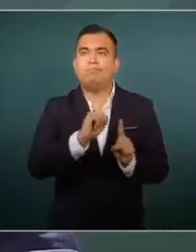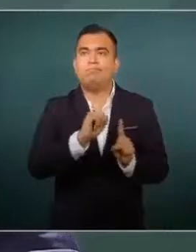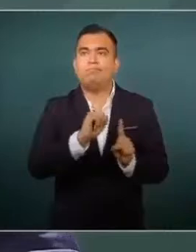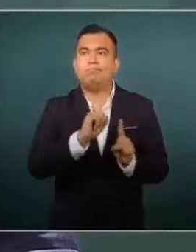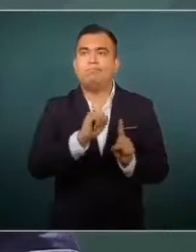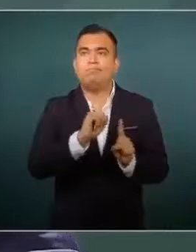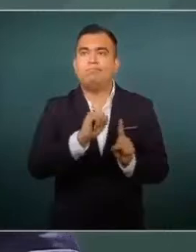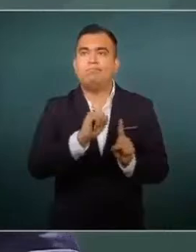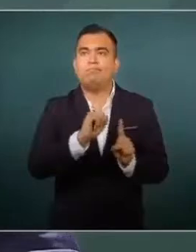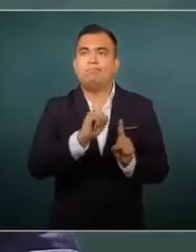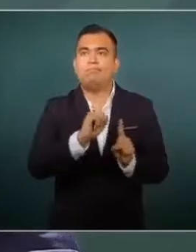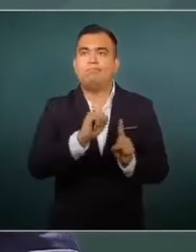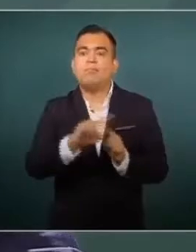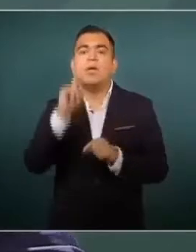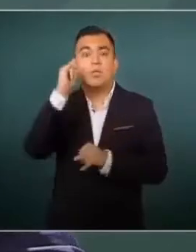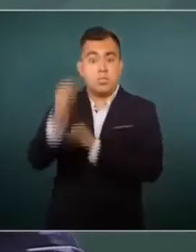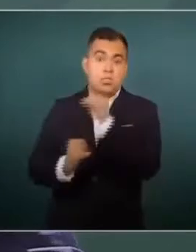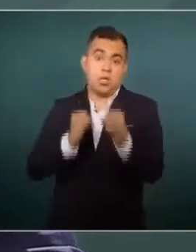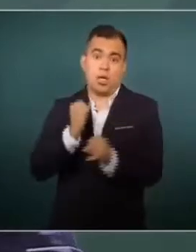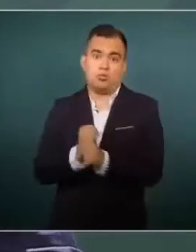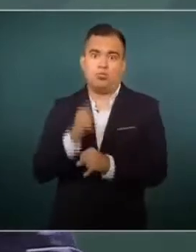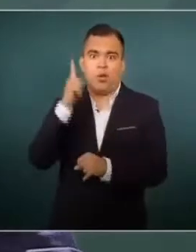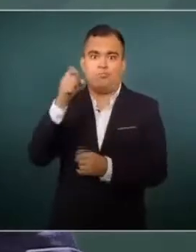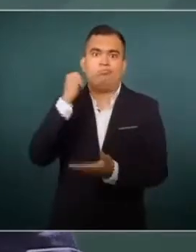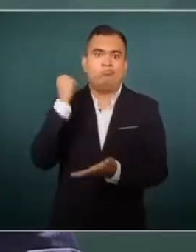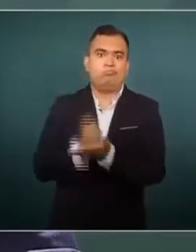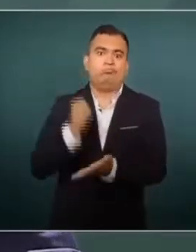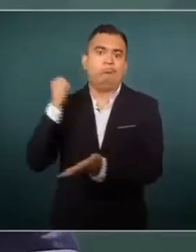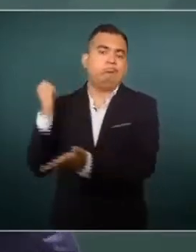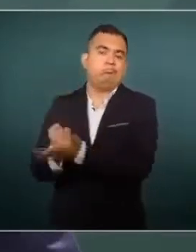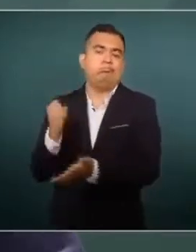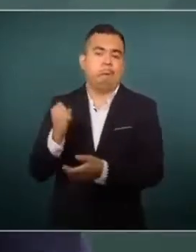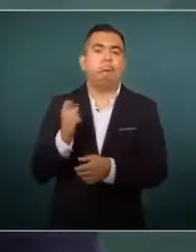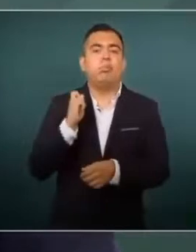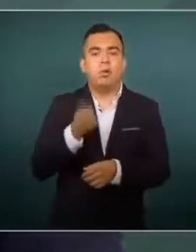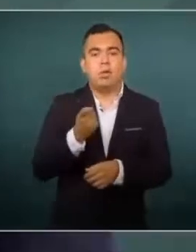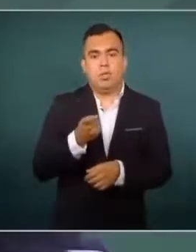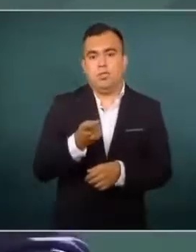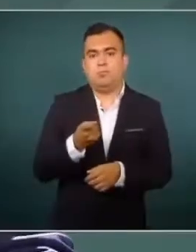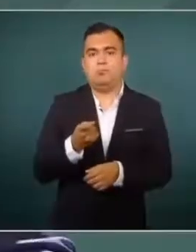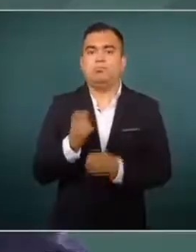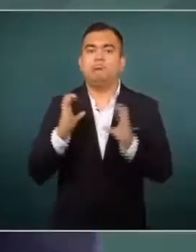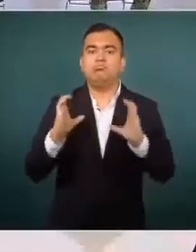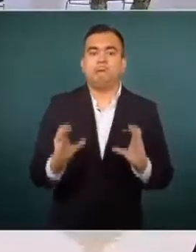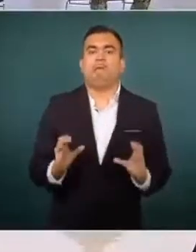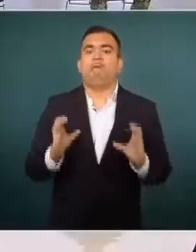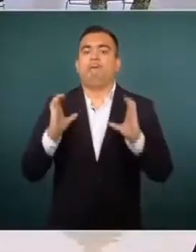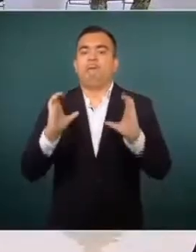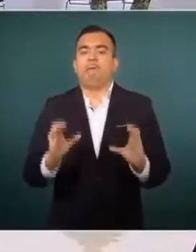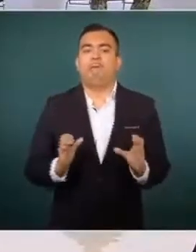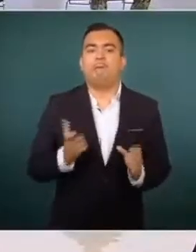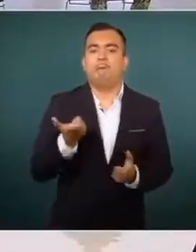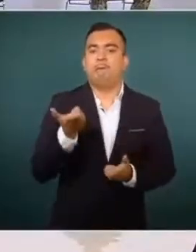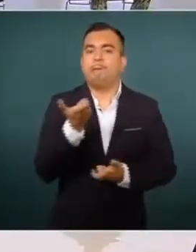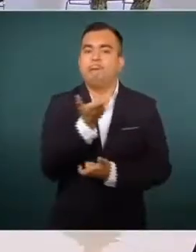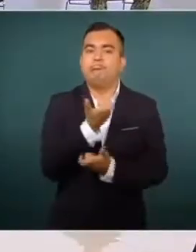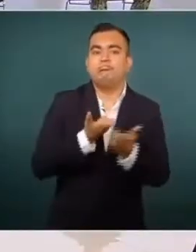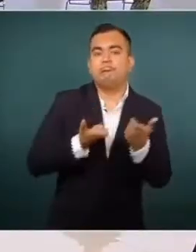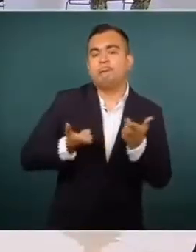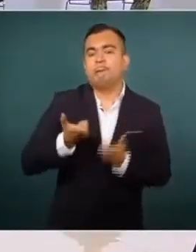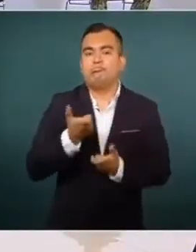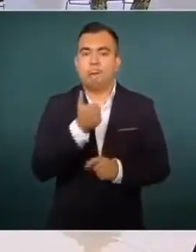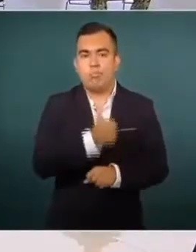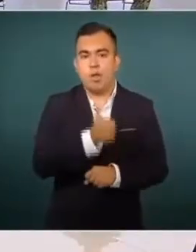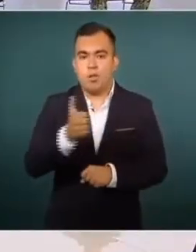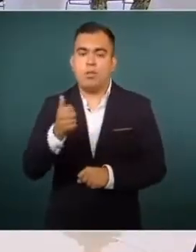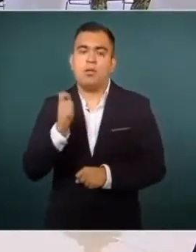don't know, people that keep track. en las que nuestra salud financiera, particularmente la calidad de nuestras